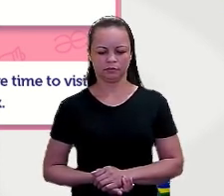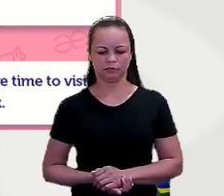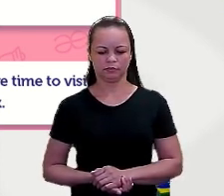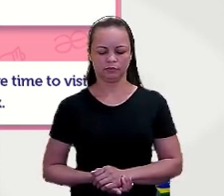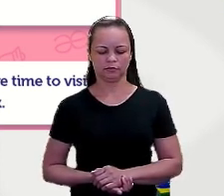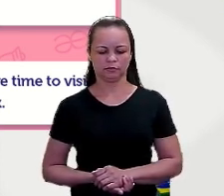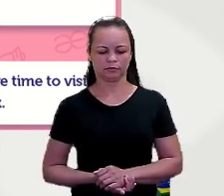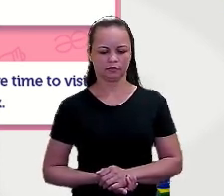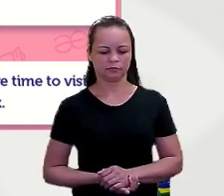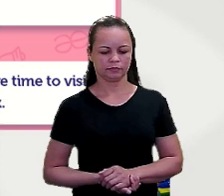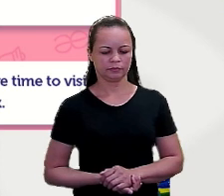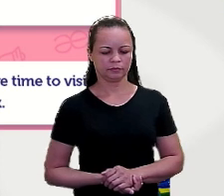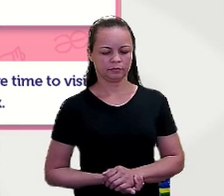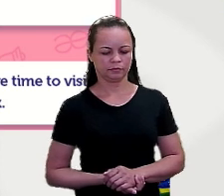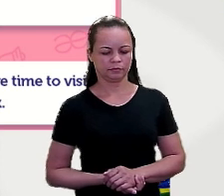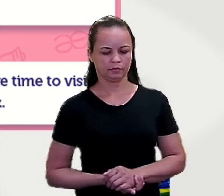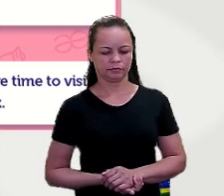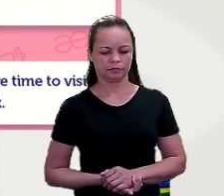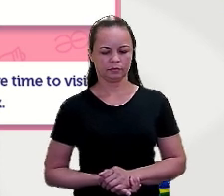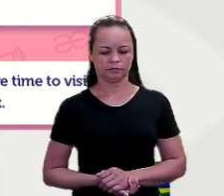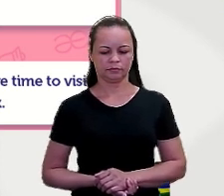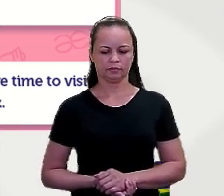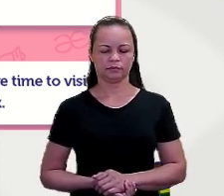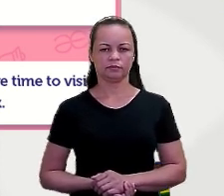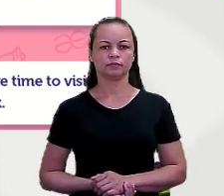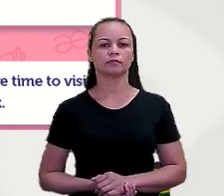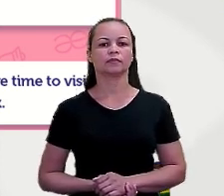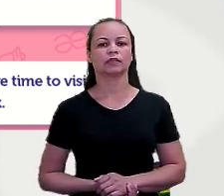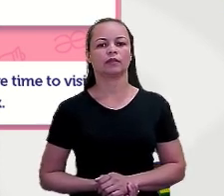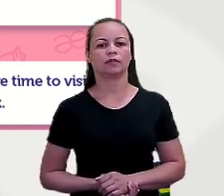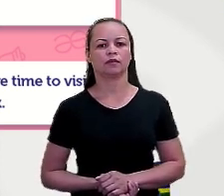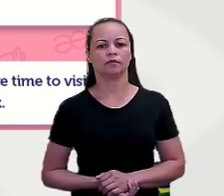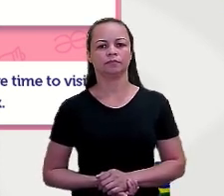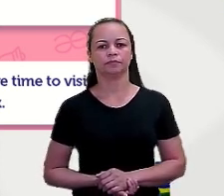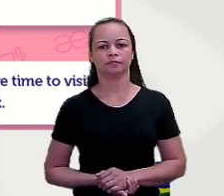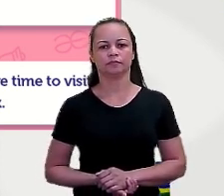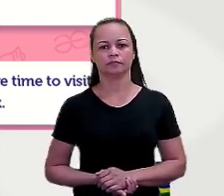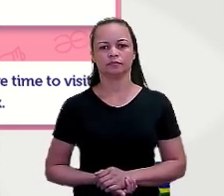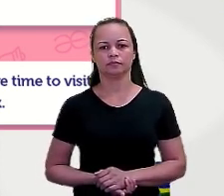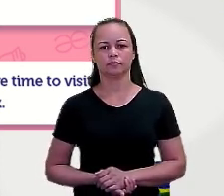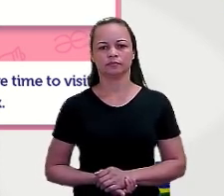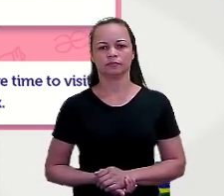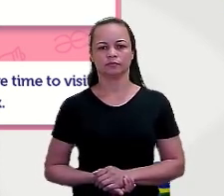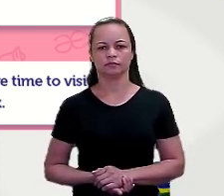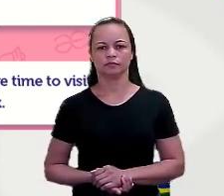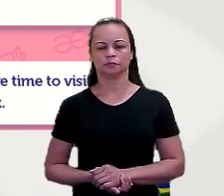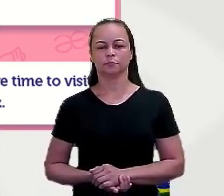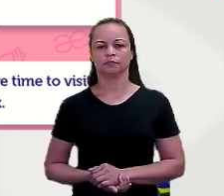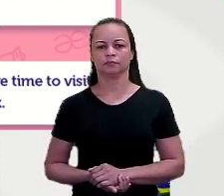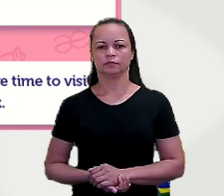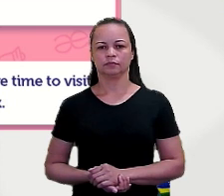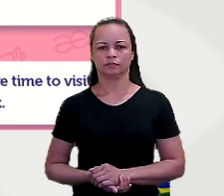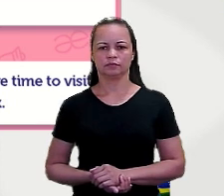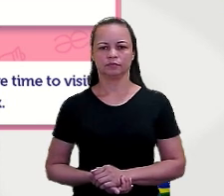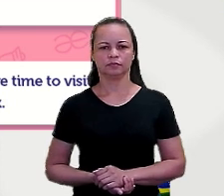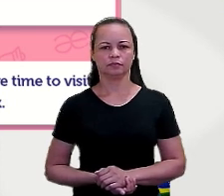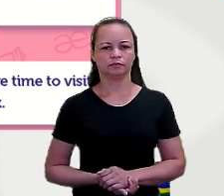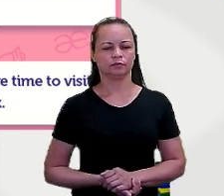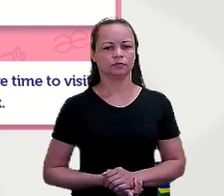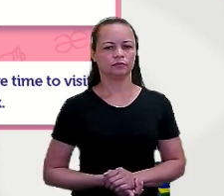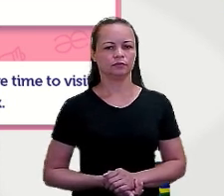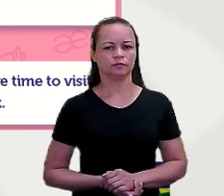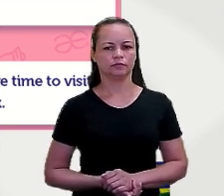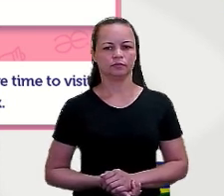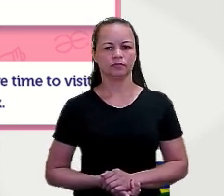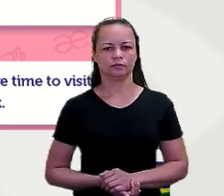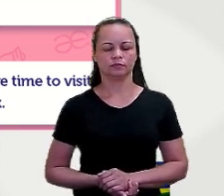the Lakers and the LeBron James played great. We took a ferry to the Statue of the Liberty. It was nice to